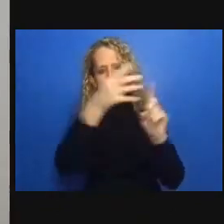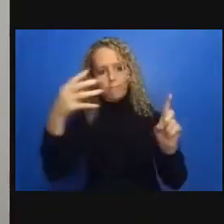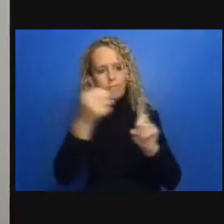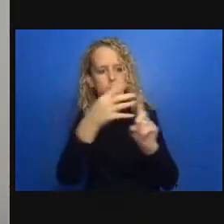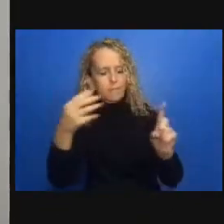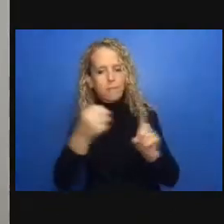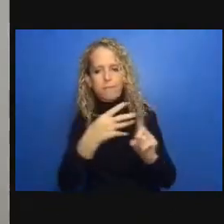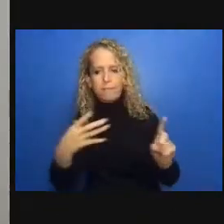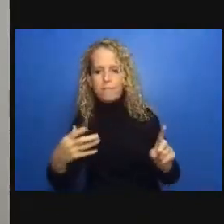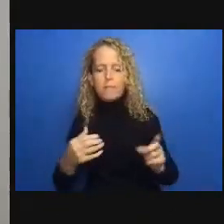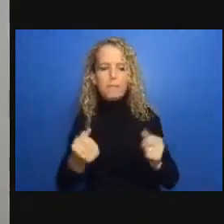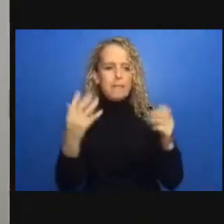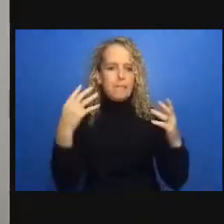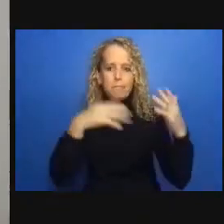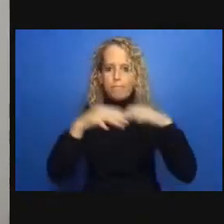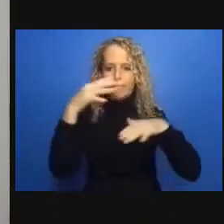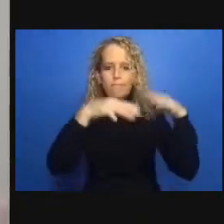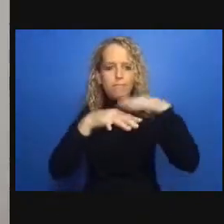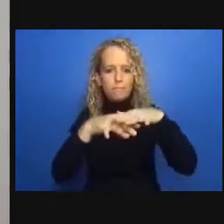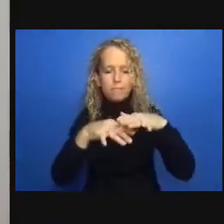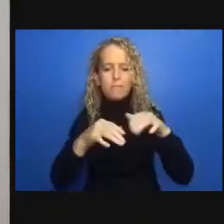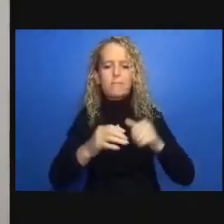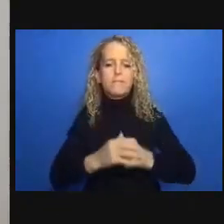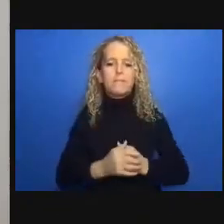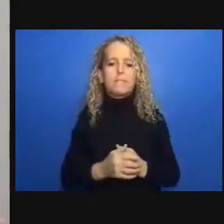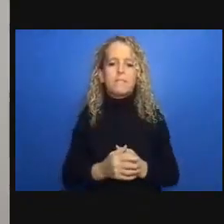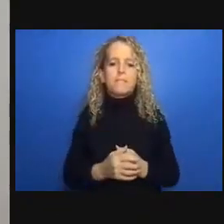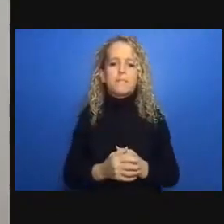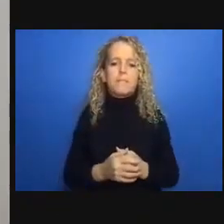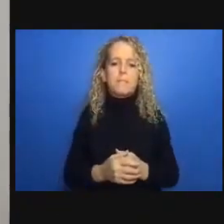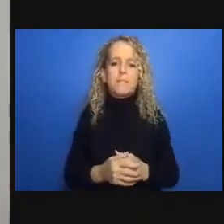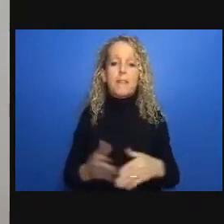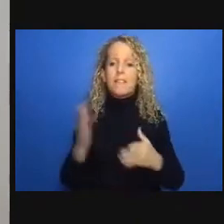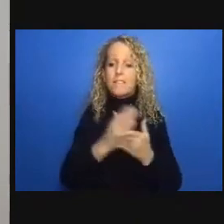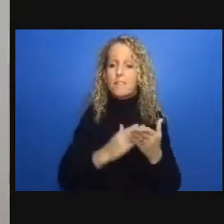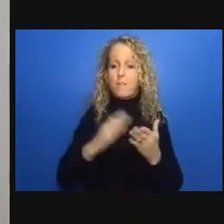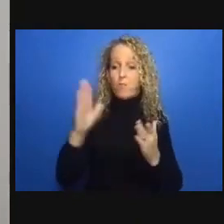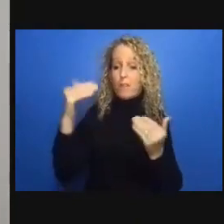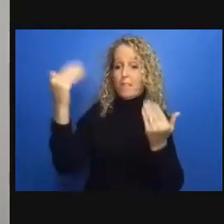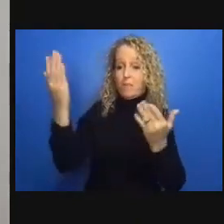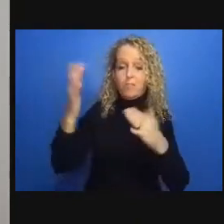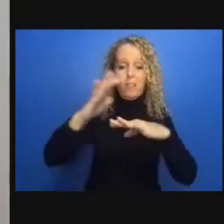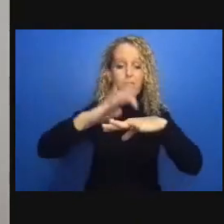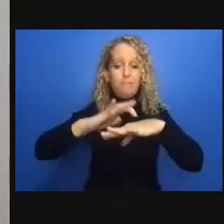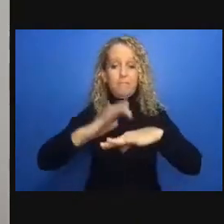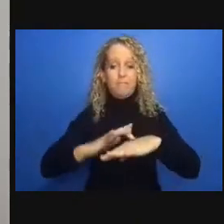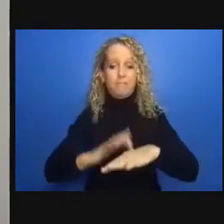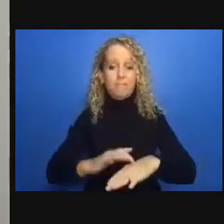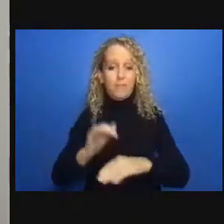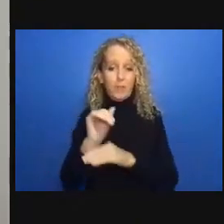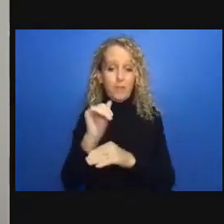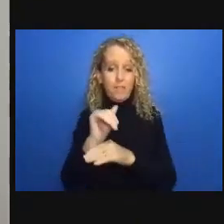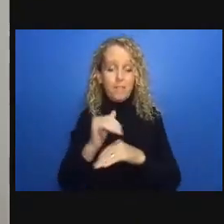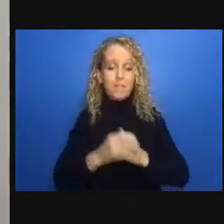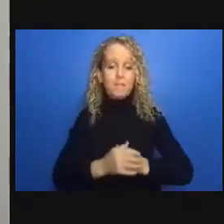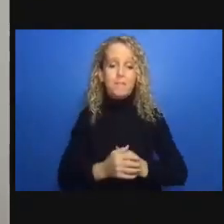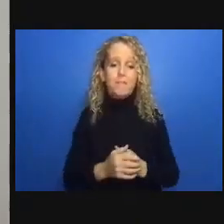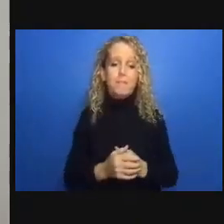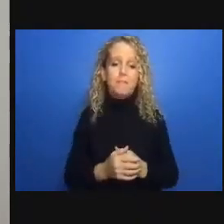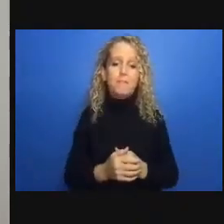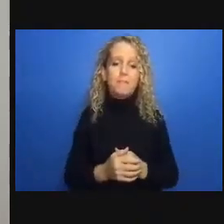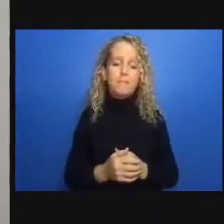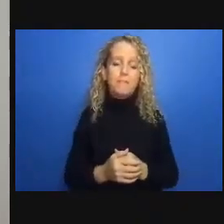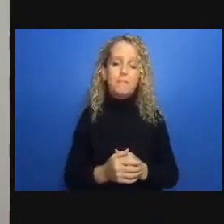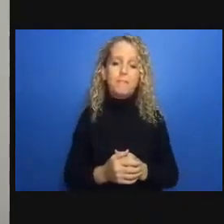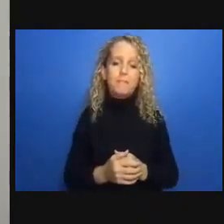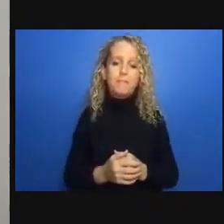multifaceted. Some of the recommendations that you've heard just touch the surface. So, you know, this is an opportunity for us